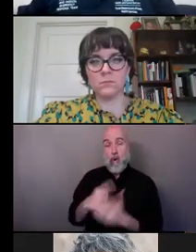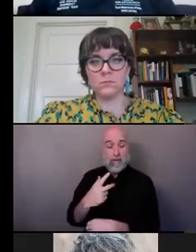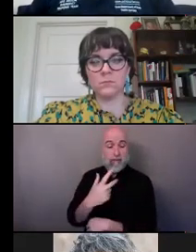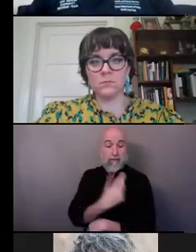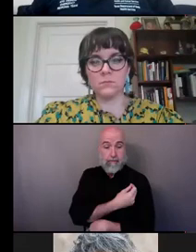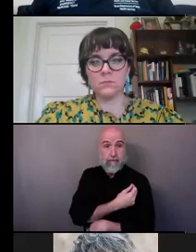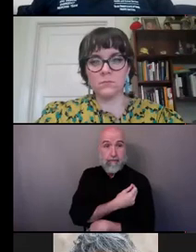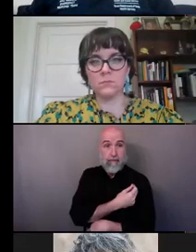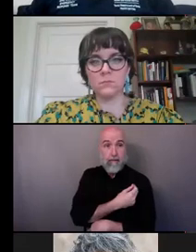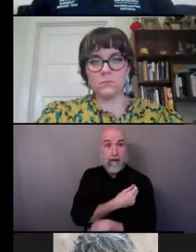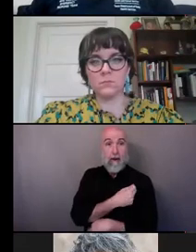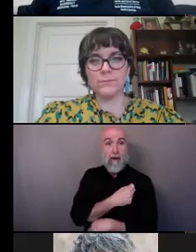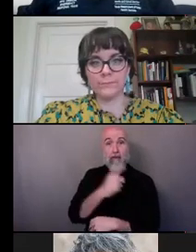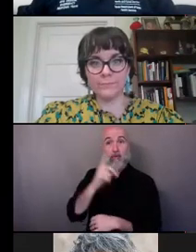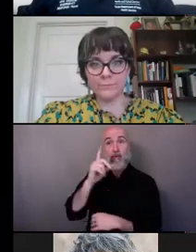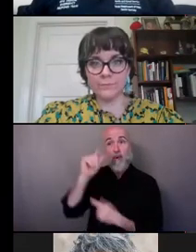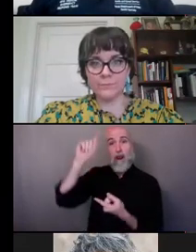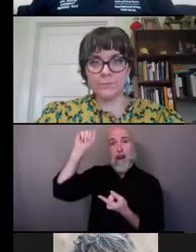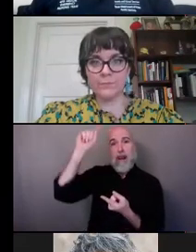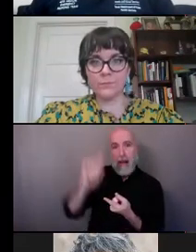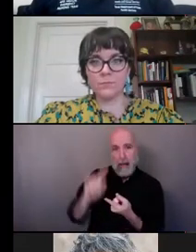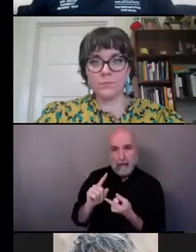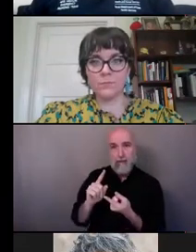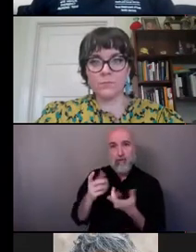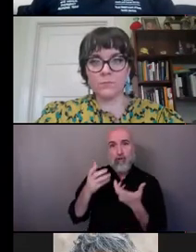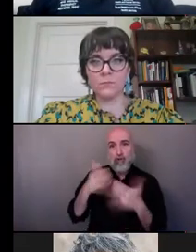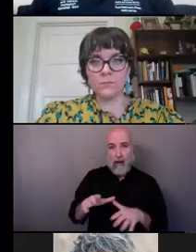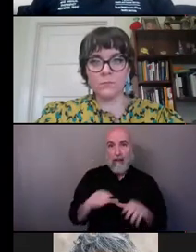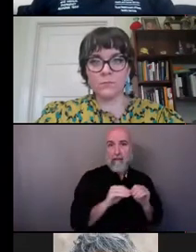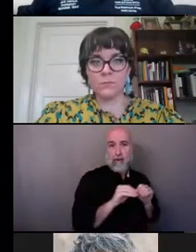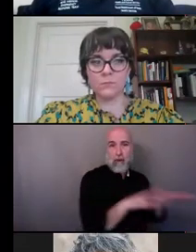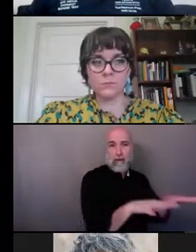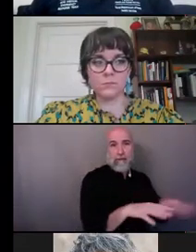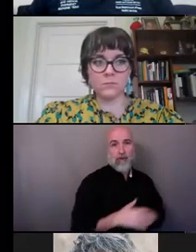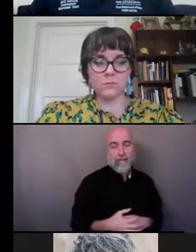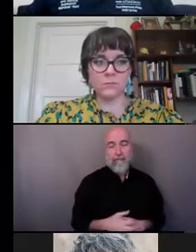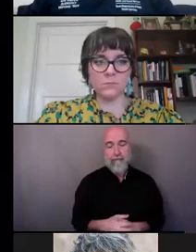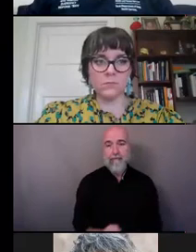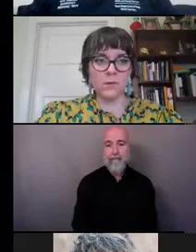do inhibit or lessen the chance of transmission.